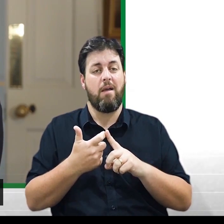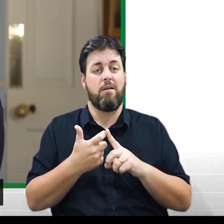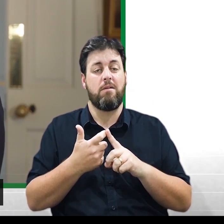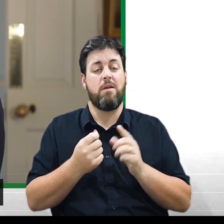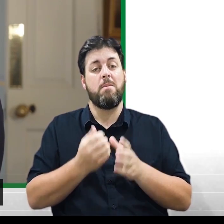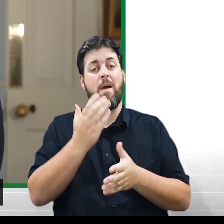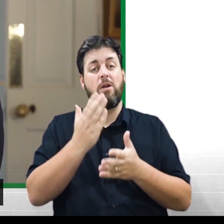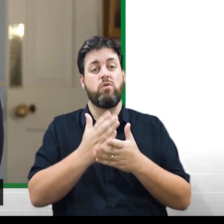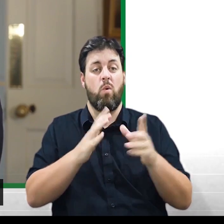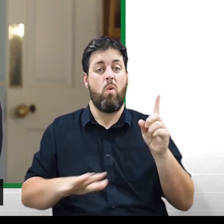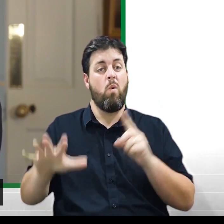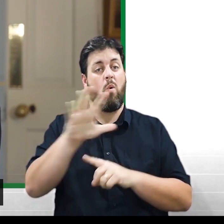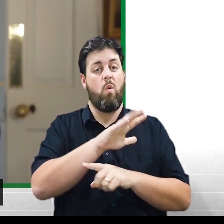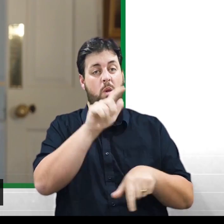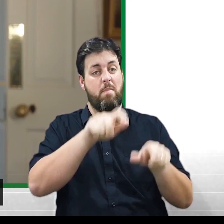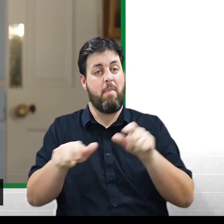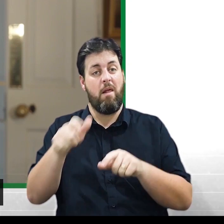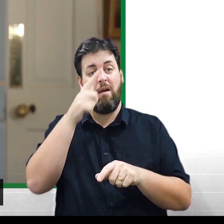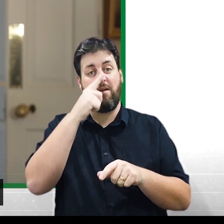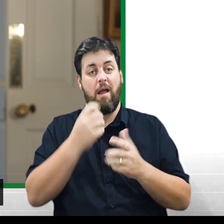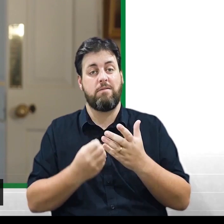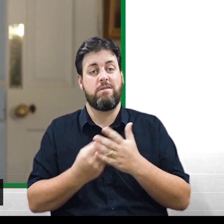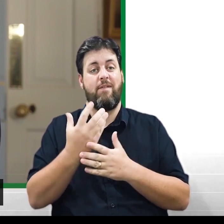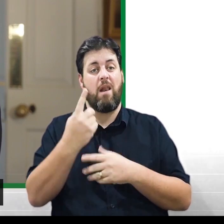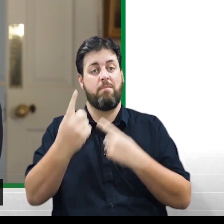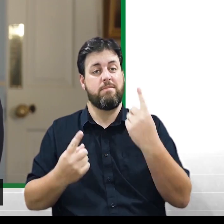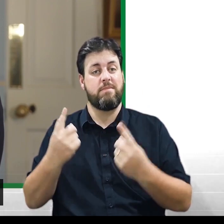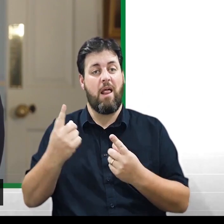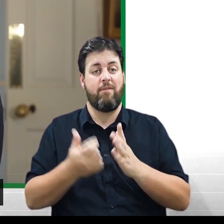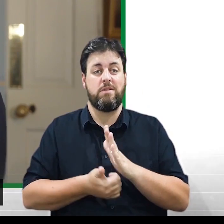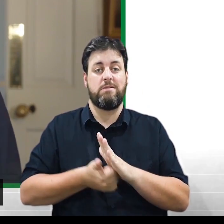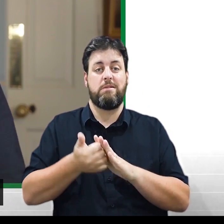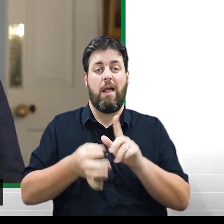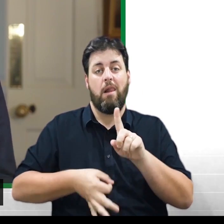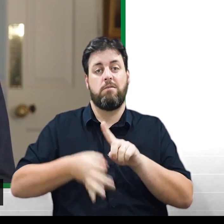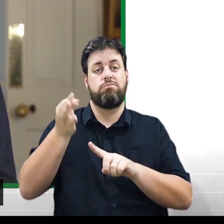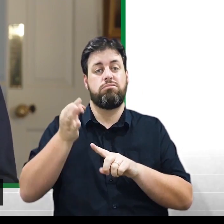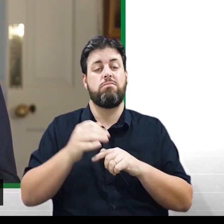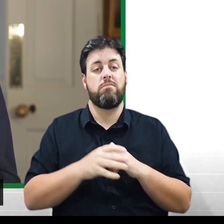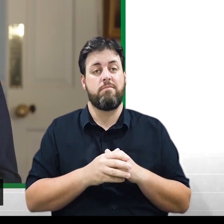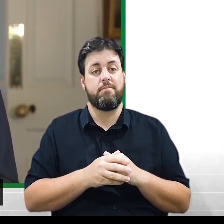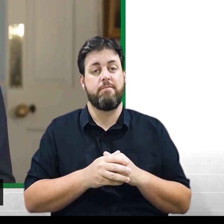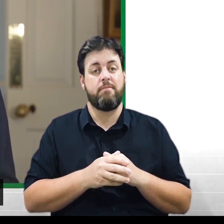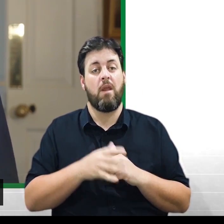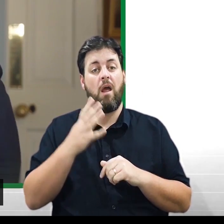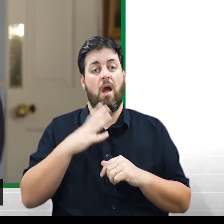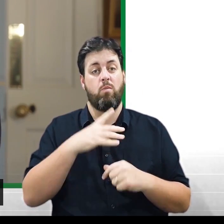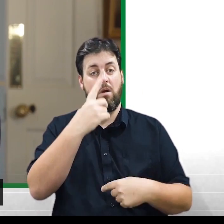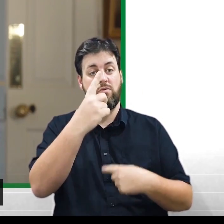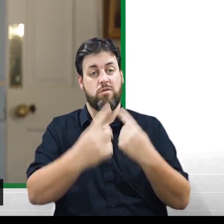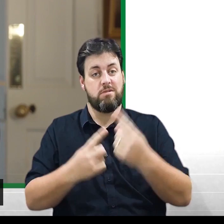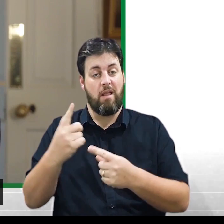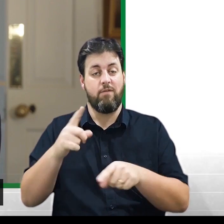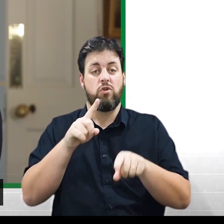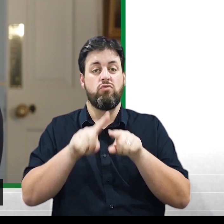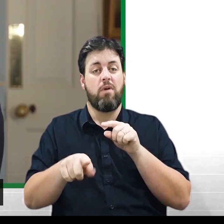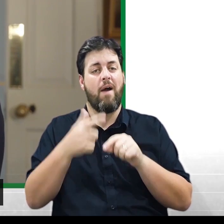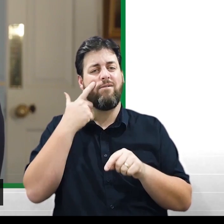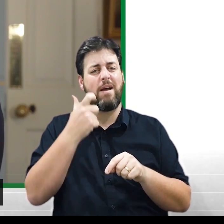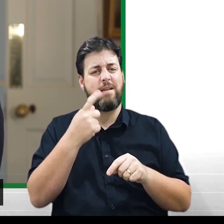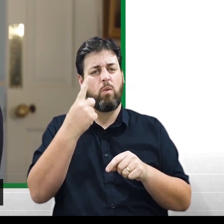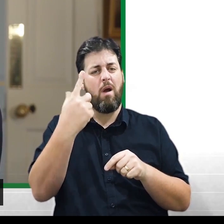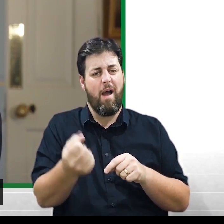country and to allow everybody to develop their talents. And I want every one of you to have the chance